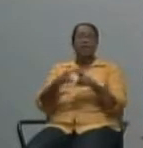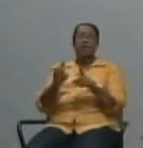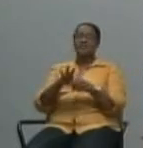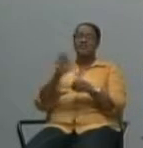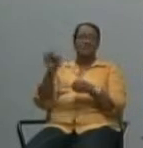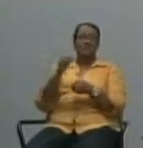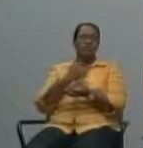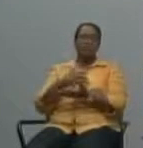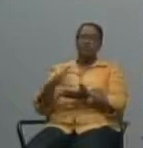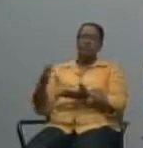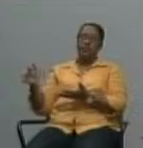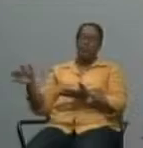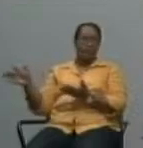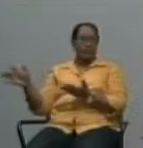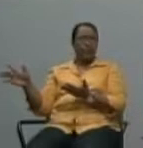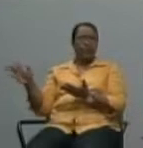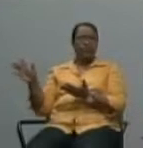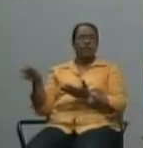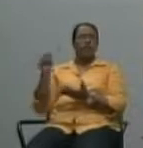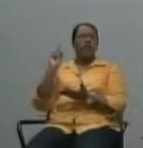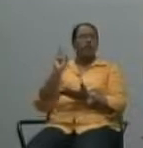And we can say,